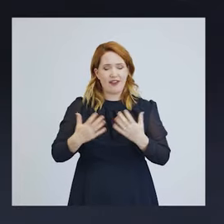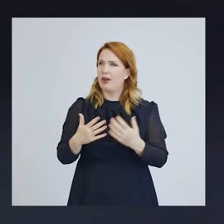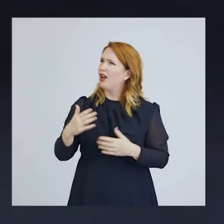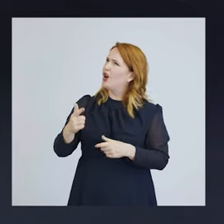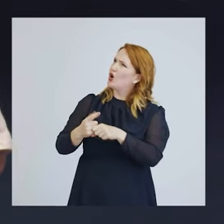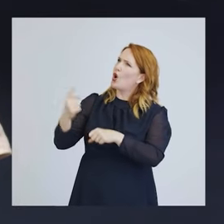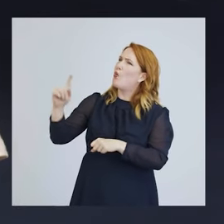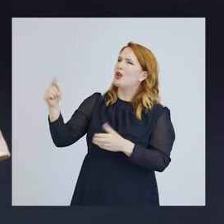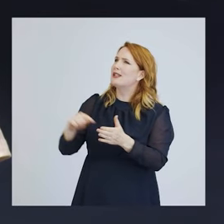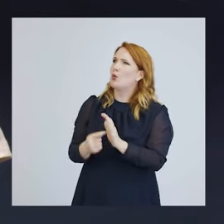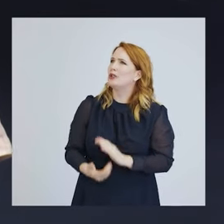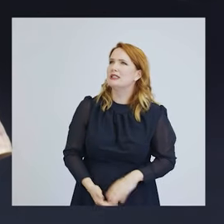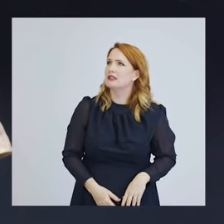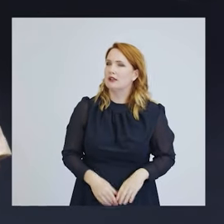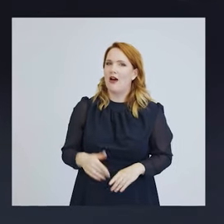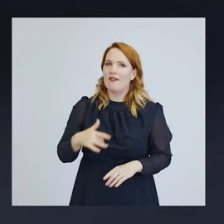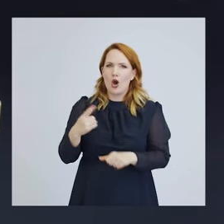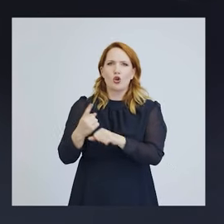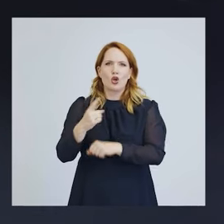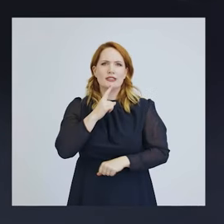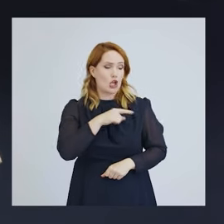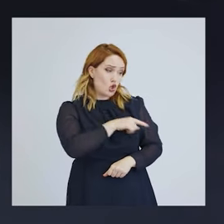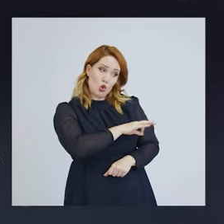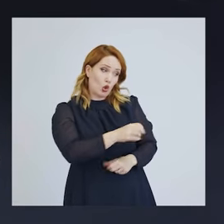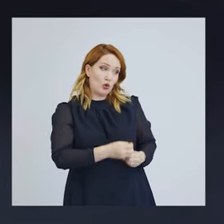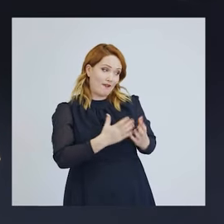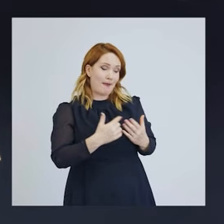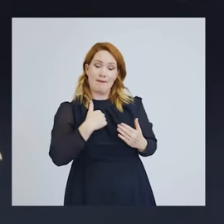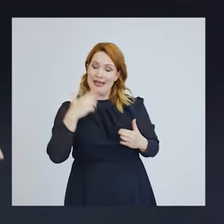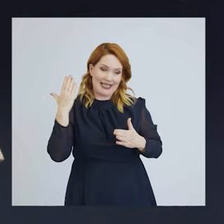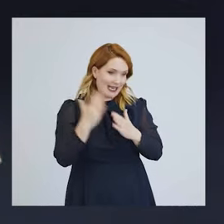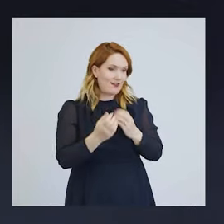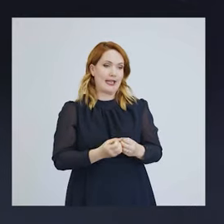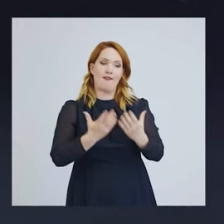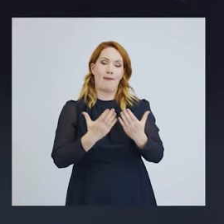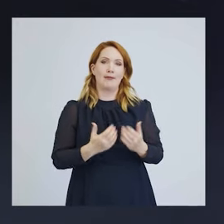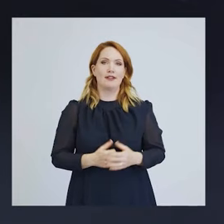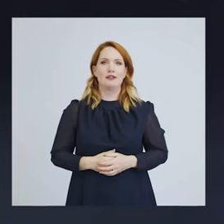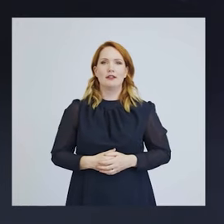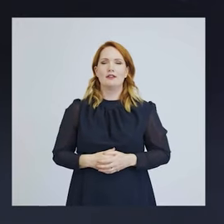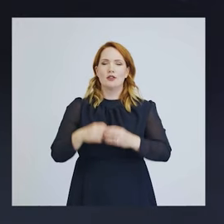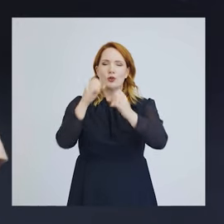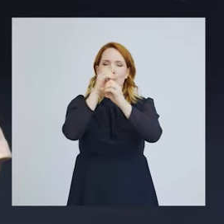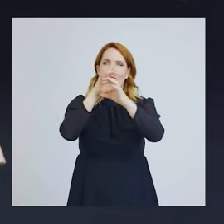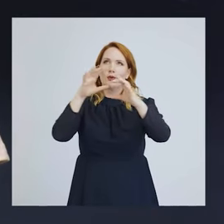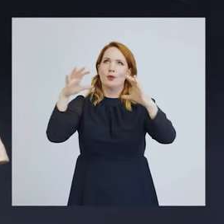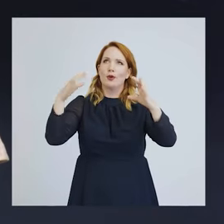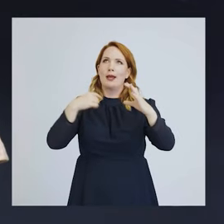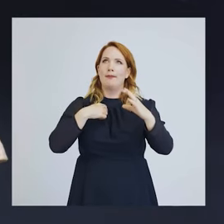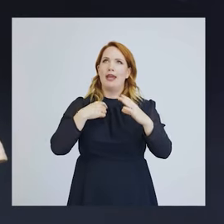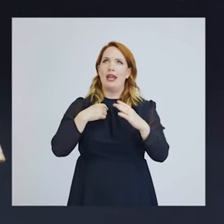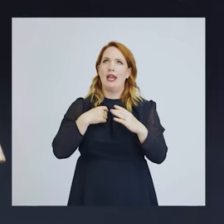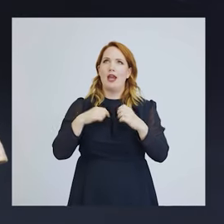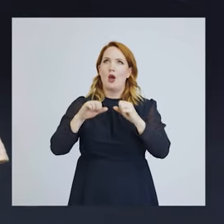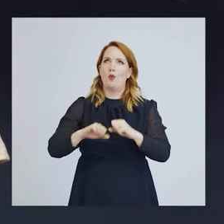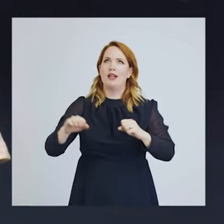every day for the last 6 years. And I just gave up. I said, God, what's the point? And I felt God say, don't you give up, because I'm not going to give